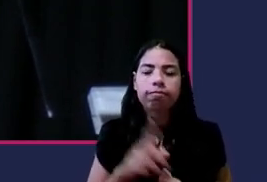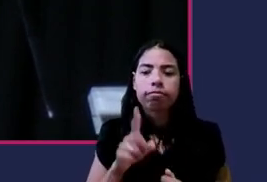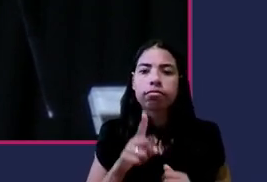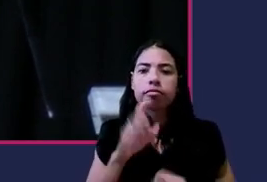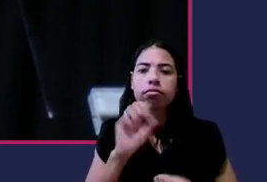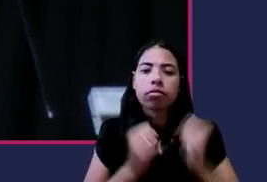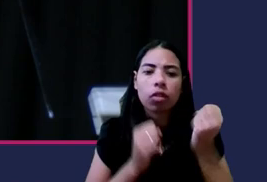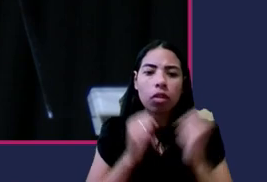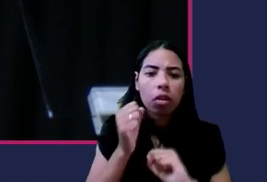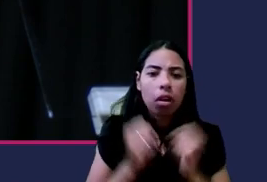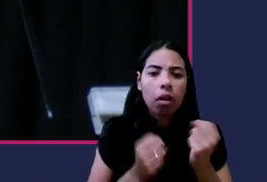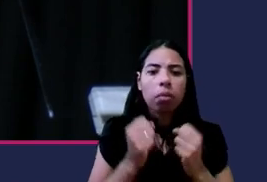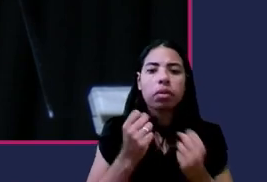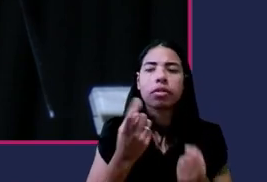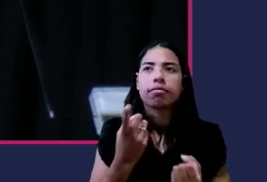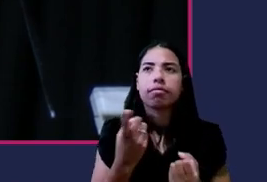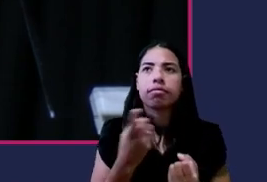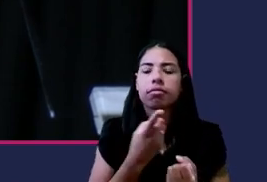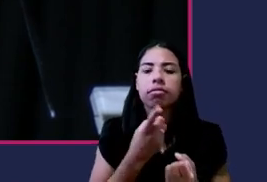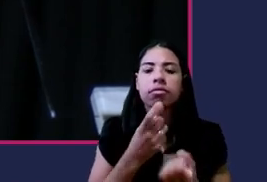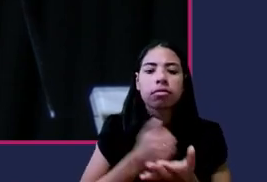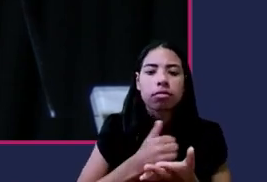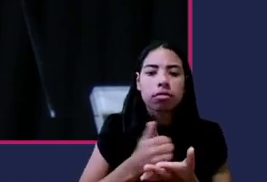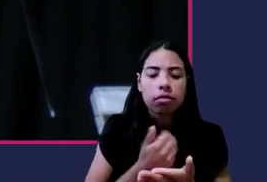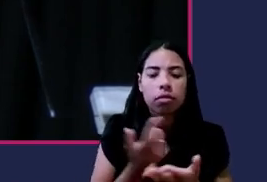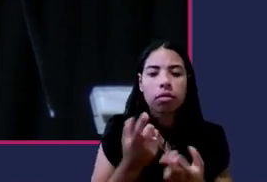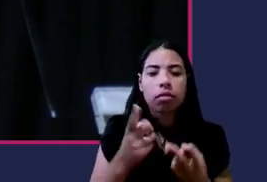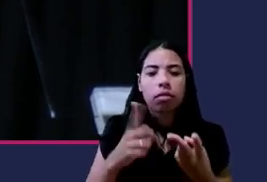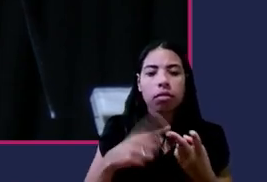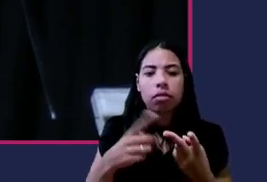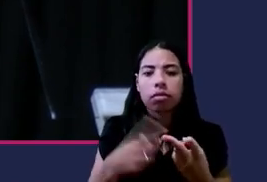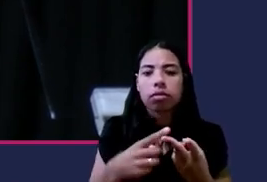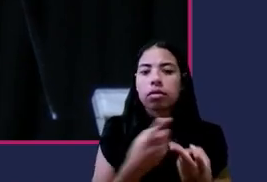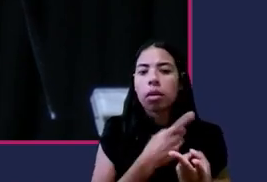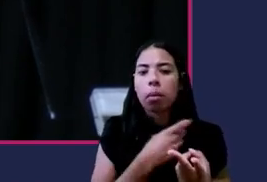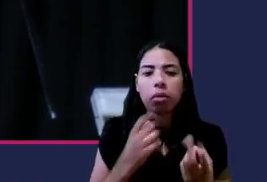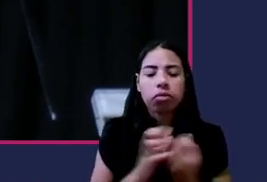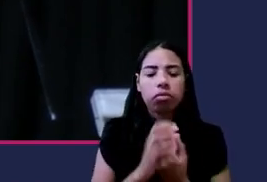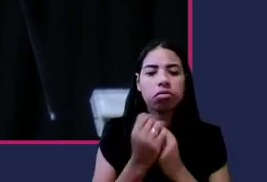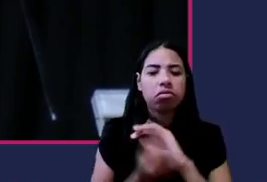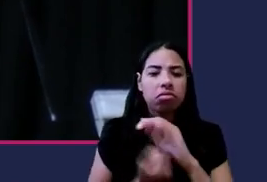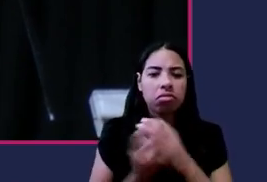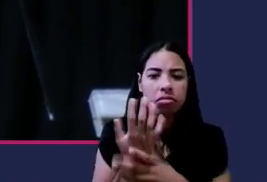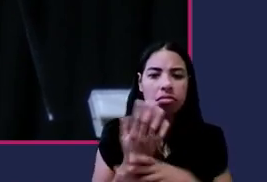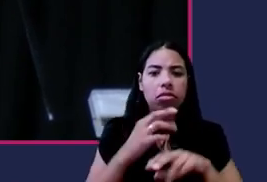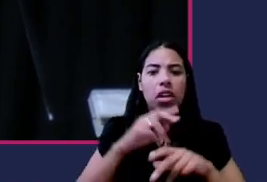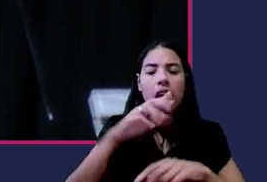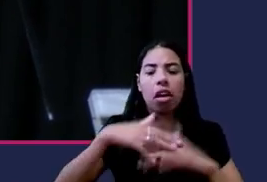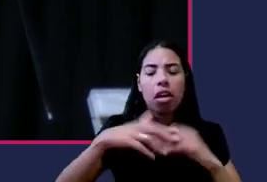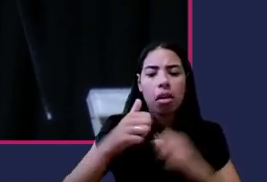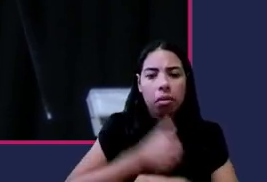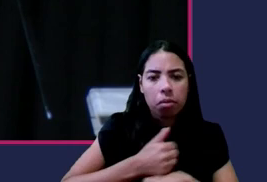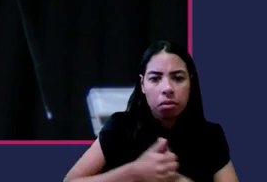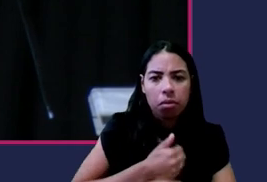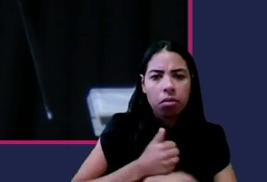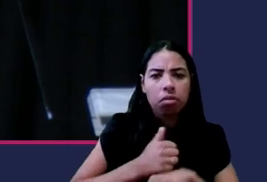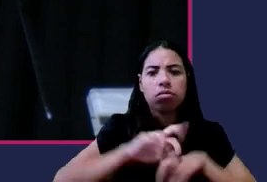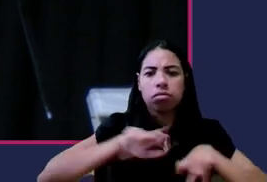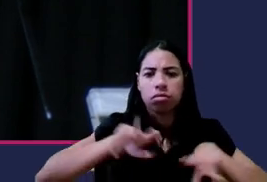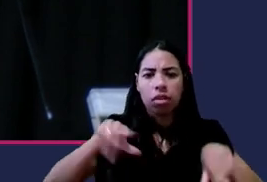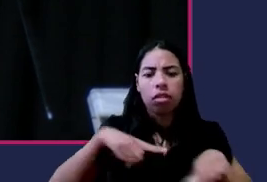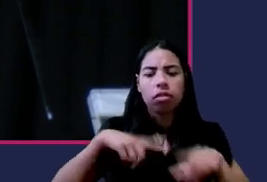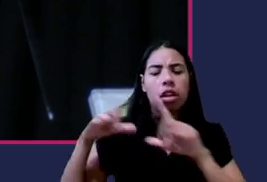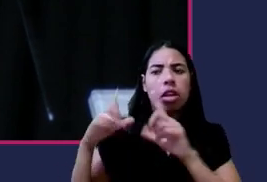Pfizer, PTC, Sanofi, Bayer, Biogen, Kezi, Eurofarma,